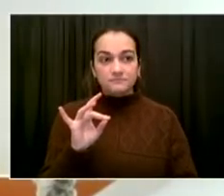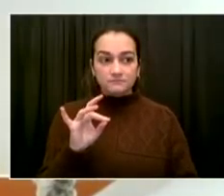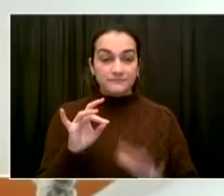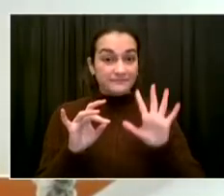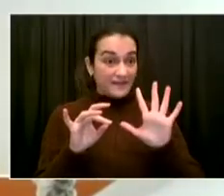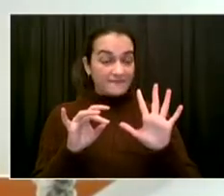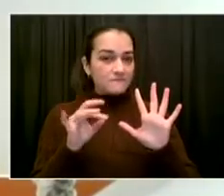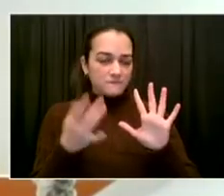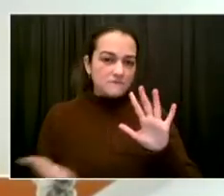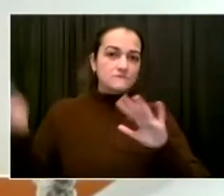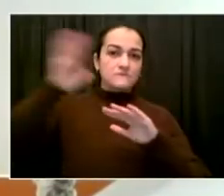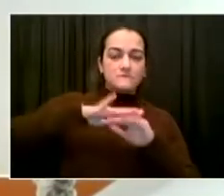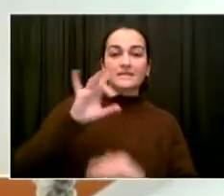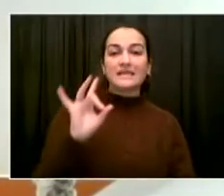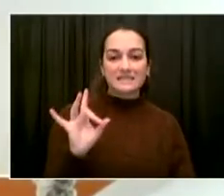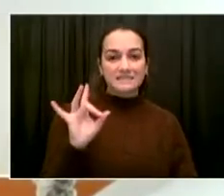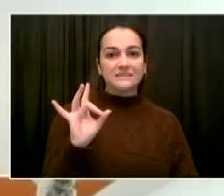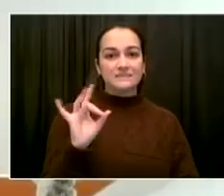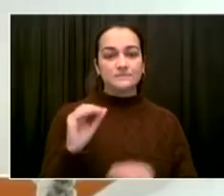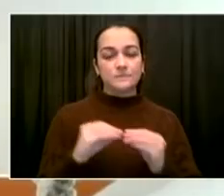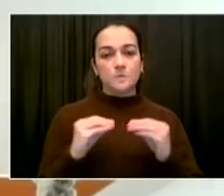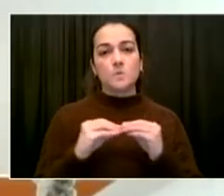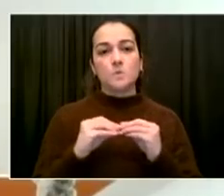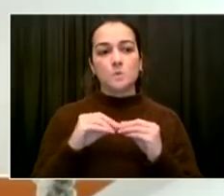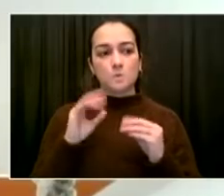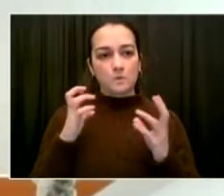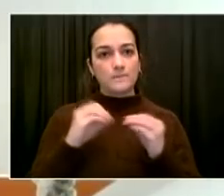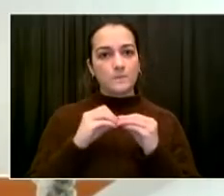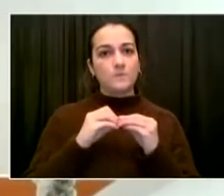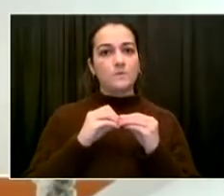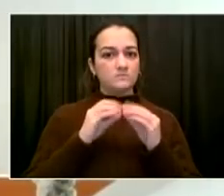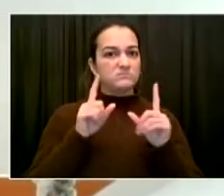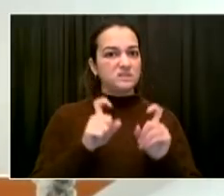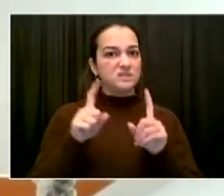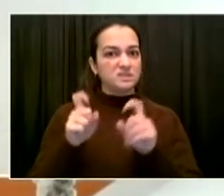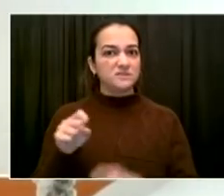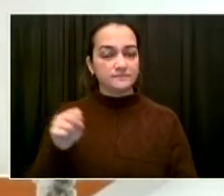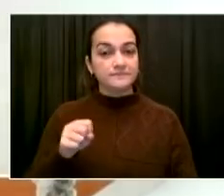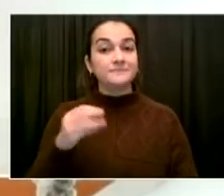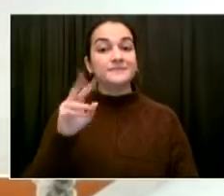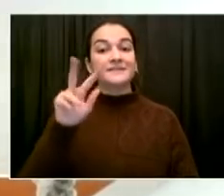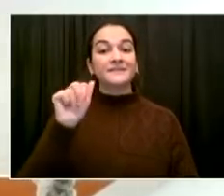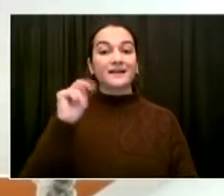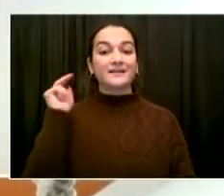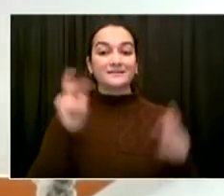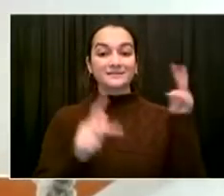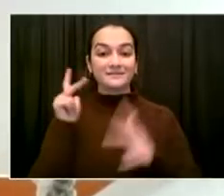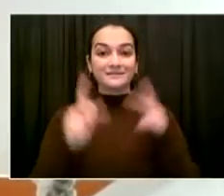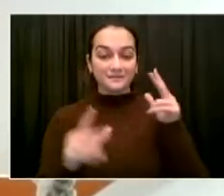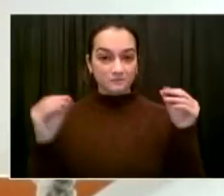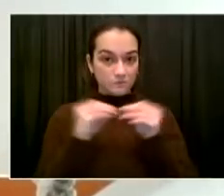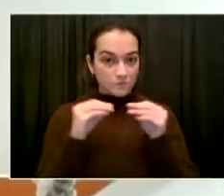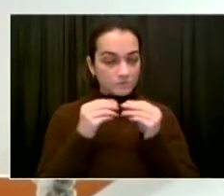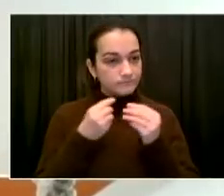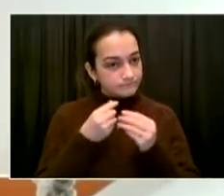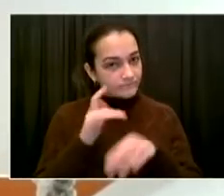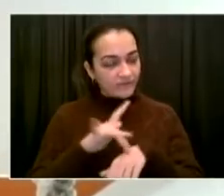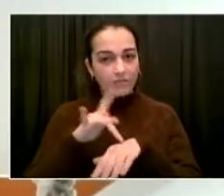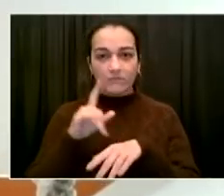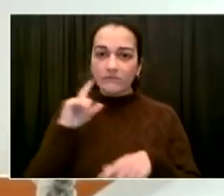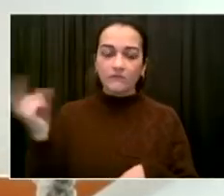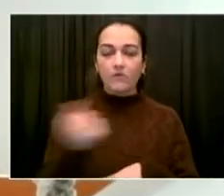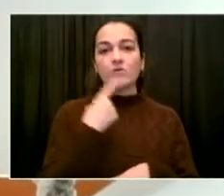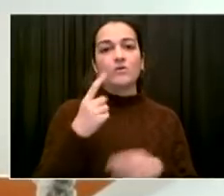Past Tuesday, we're planning to open many more new fixed testing sites, but we just want to lock them in before I make a commitment